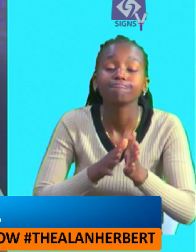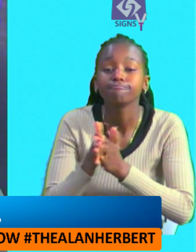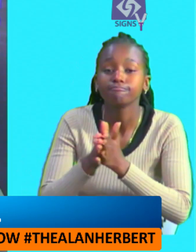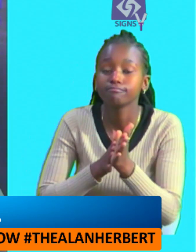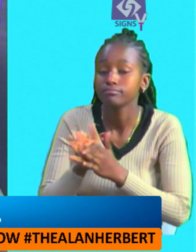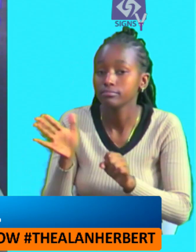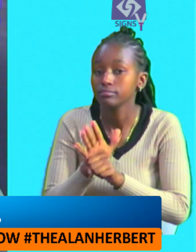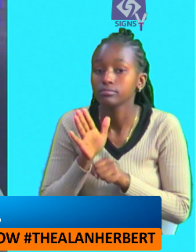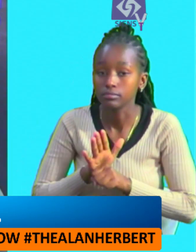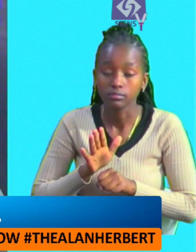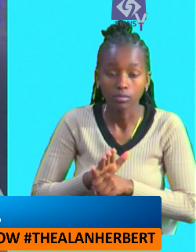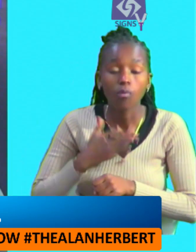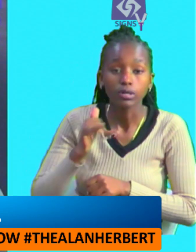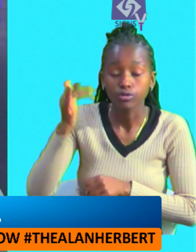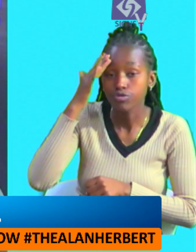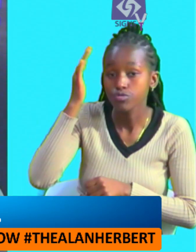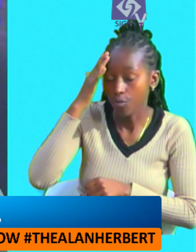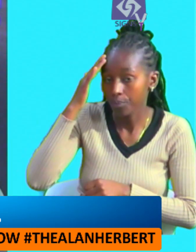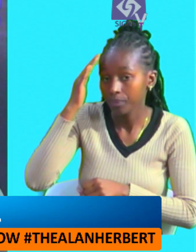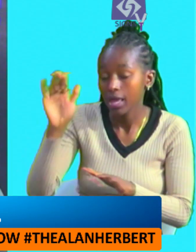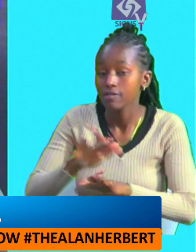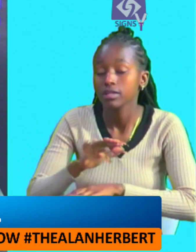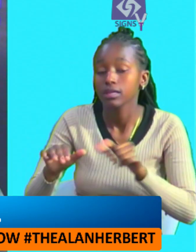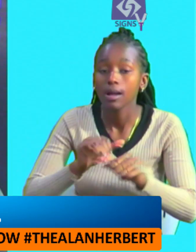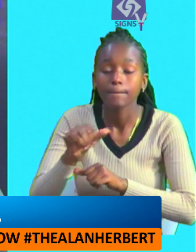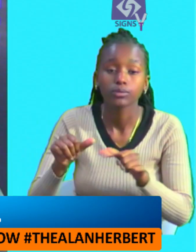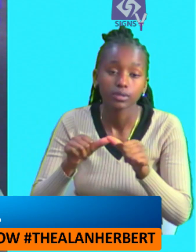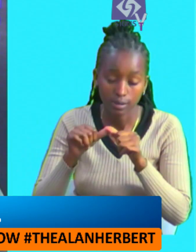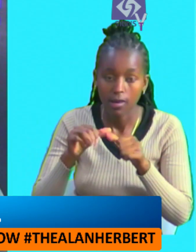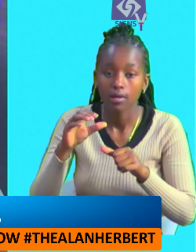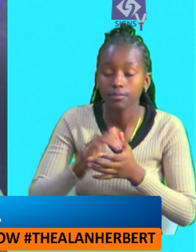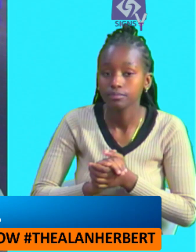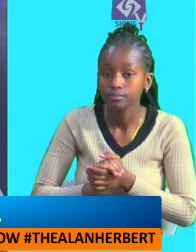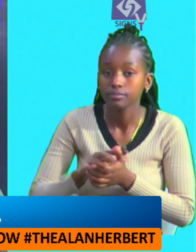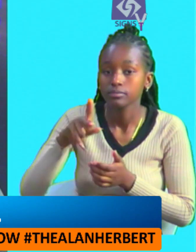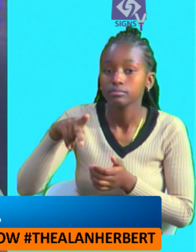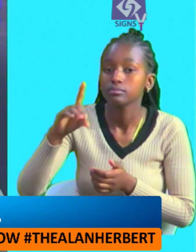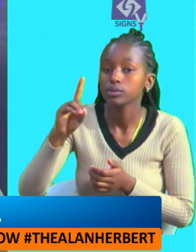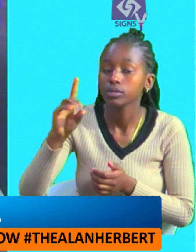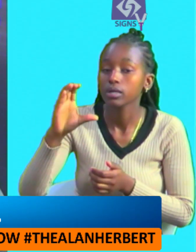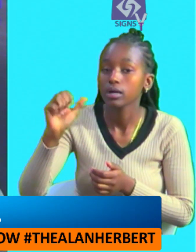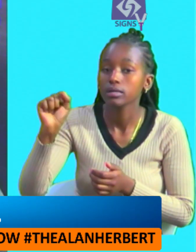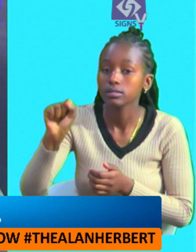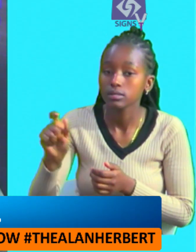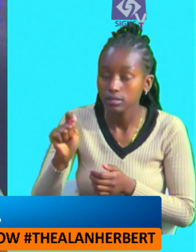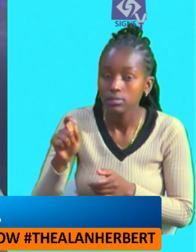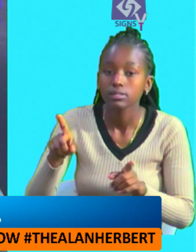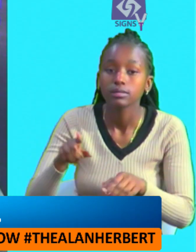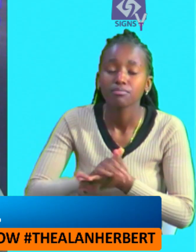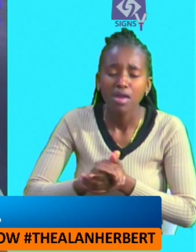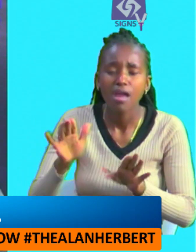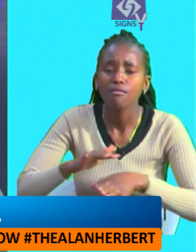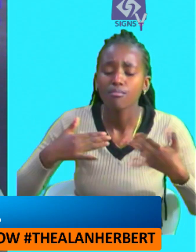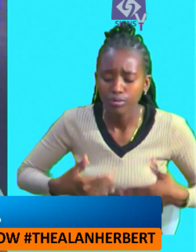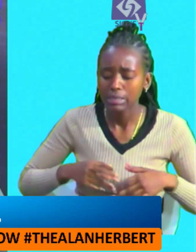what is this nini podcast thing that is trending. Kila mtu is all over. It's about podcast. Alafu